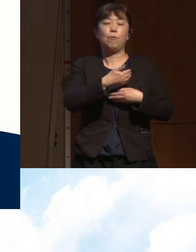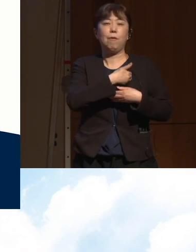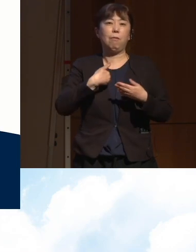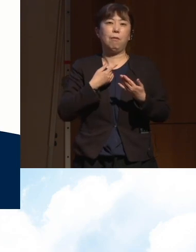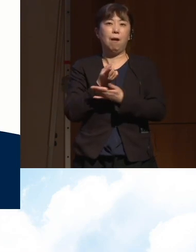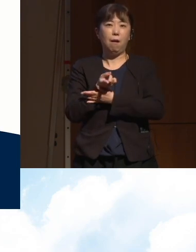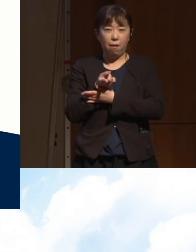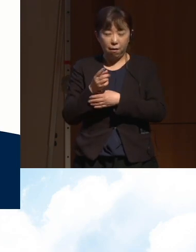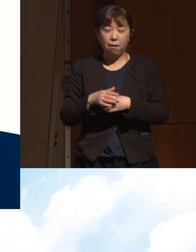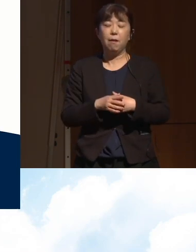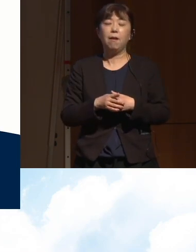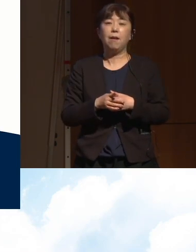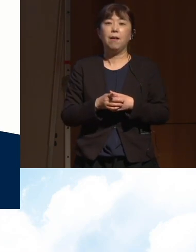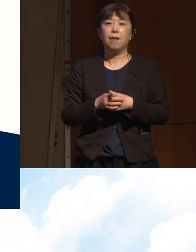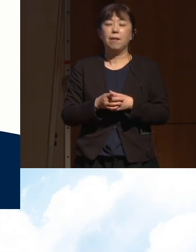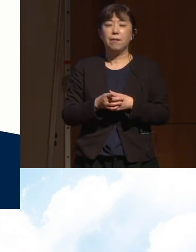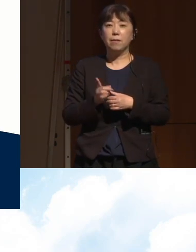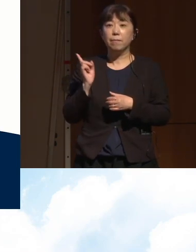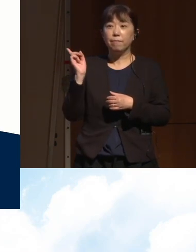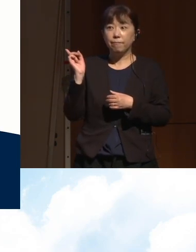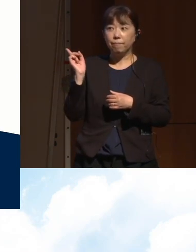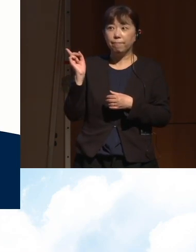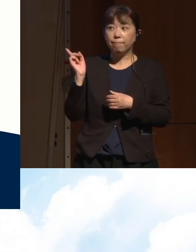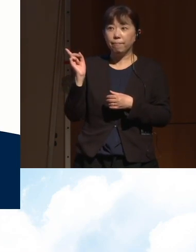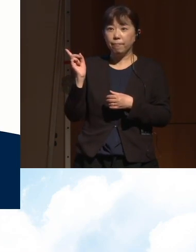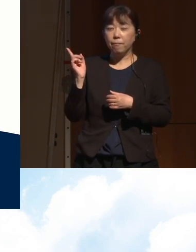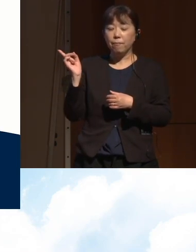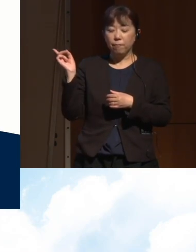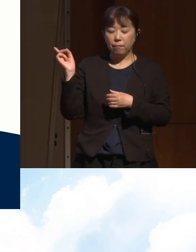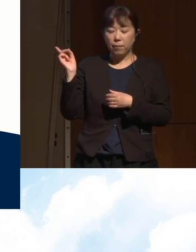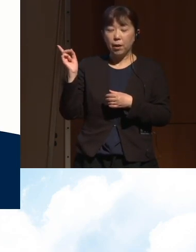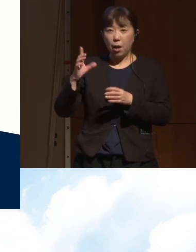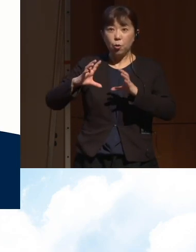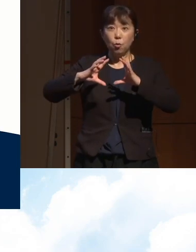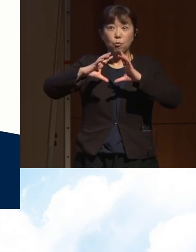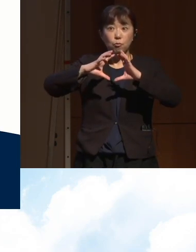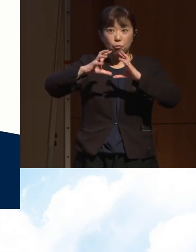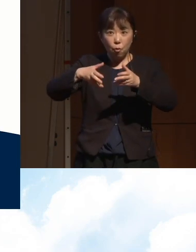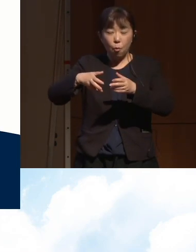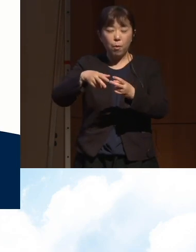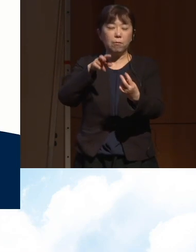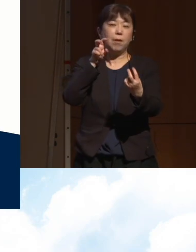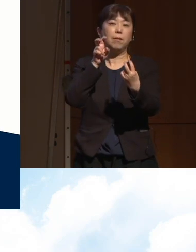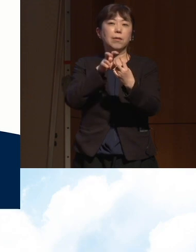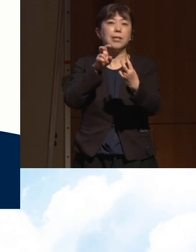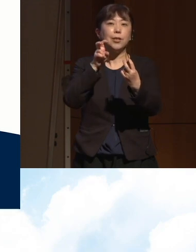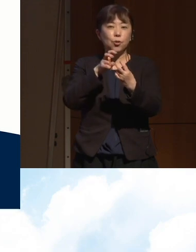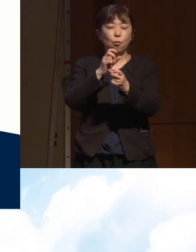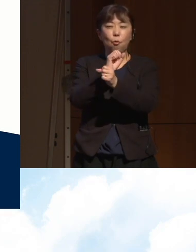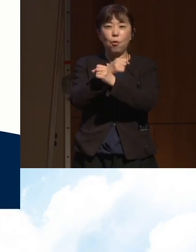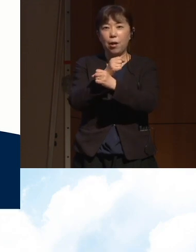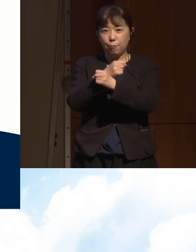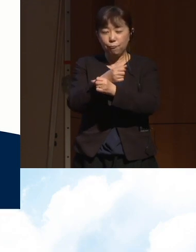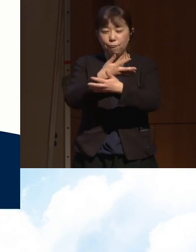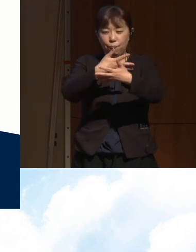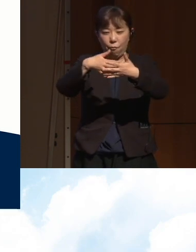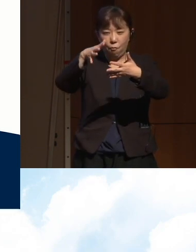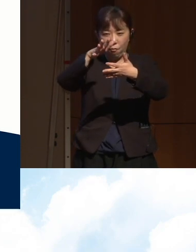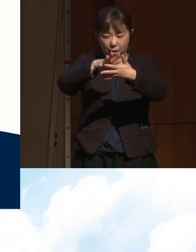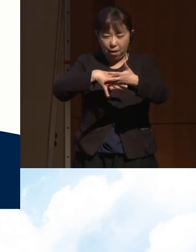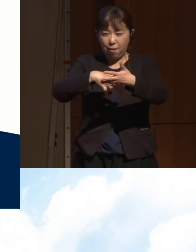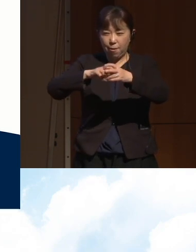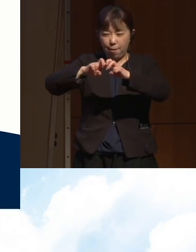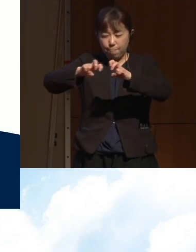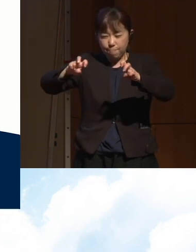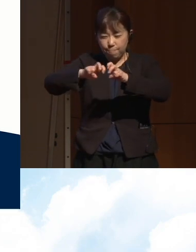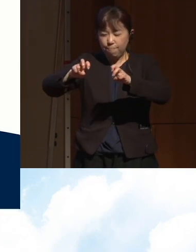Kigali. IQVIA, which is a global clinical research organization and data analytics company, was working